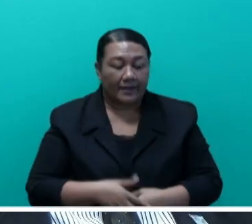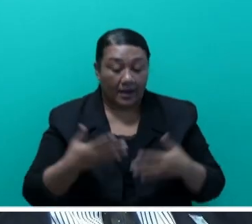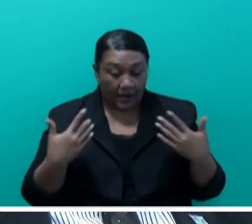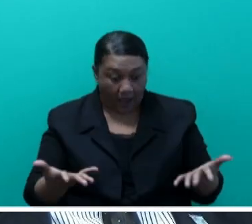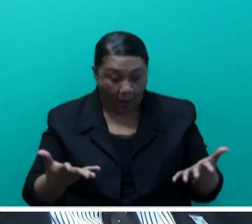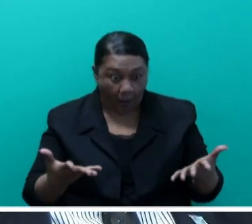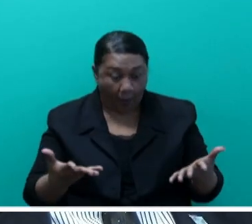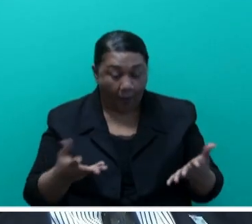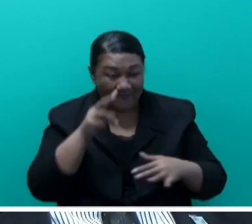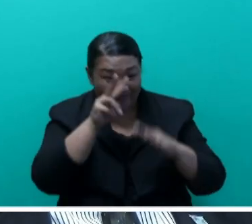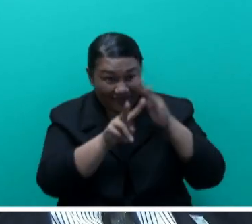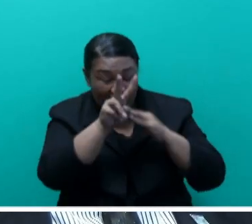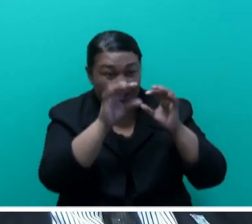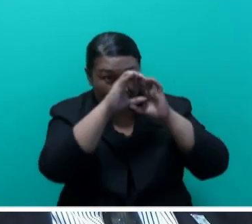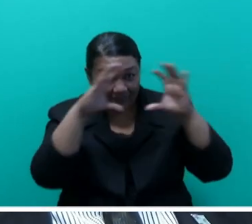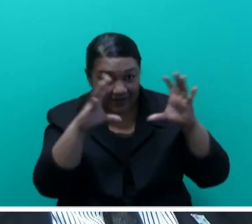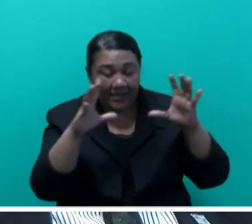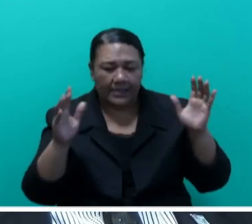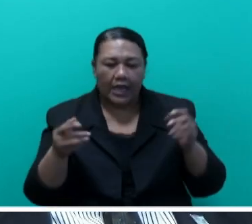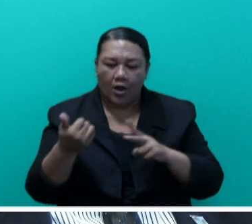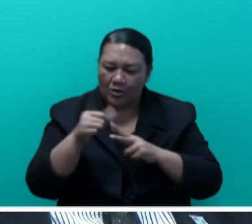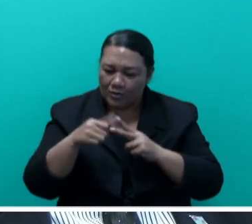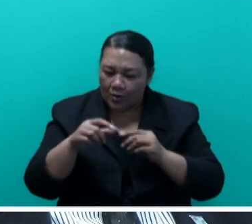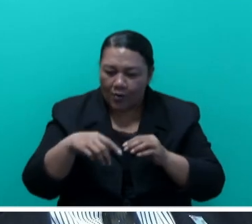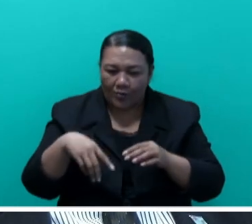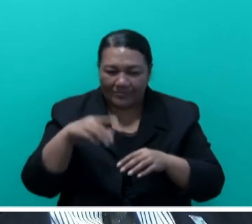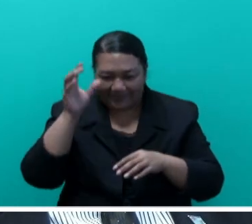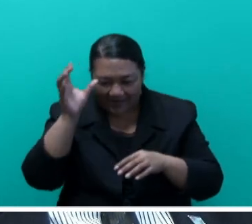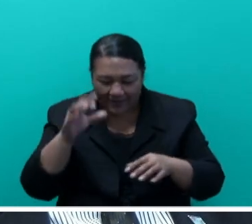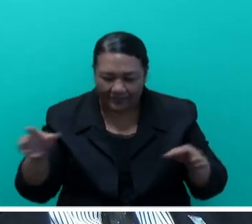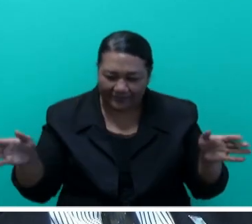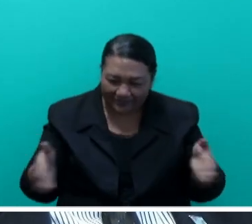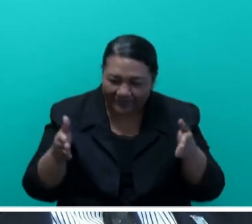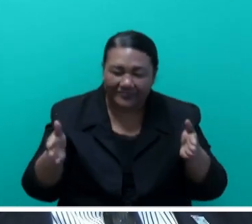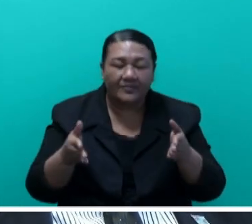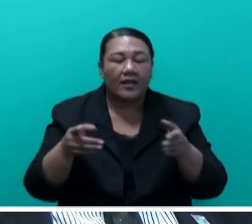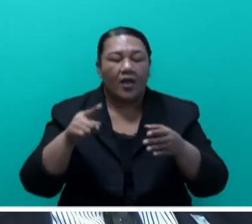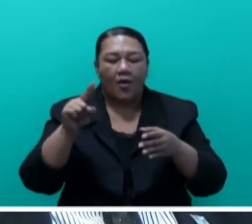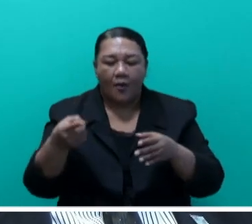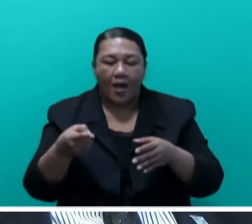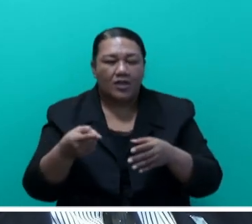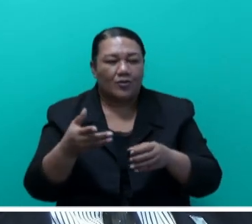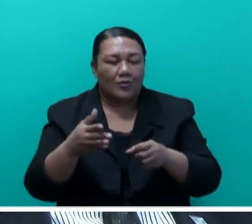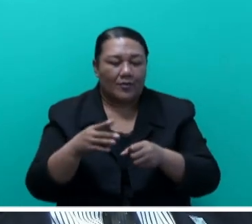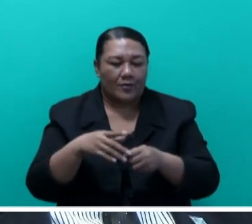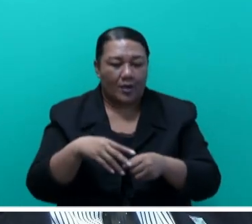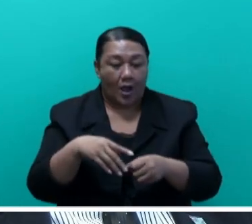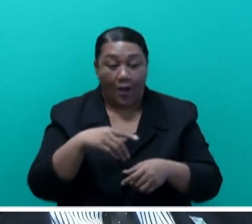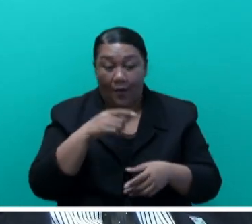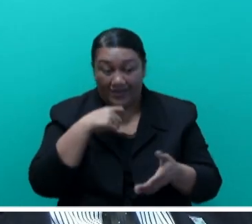been patiently nurtured and stands as a testament to our commitment to fostering a vibrant,